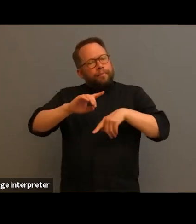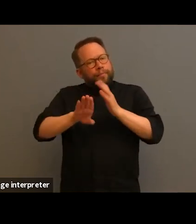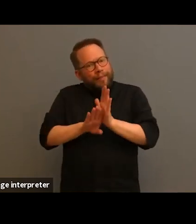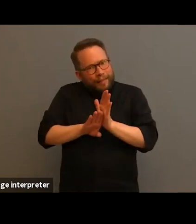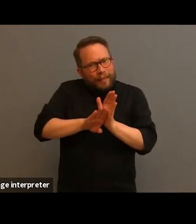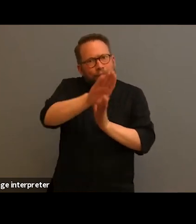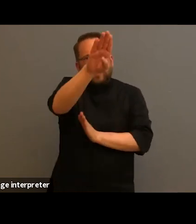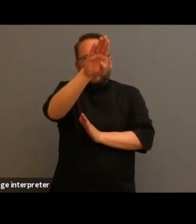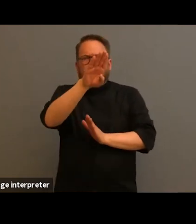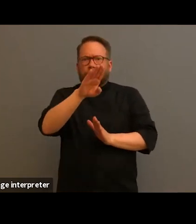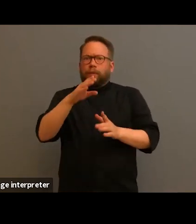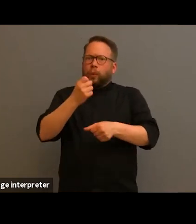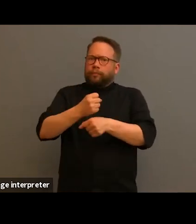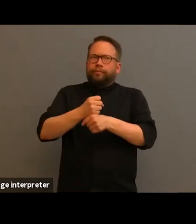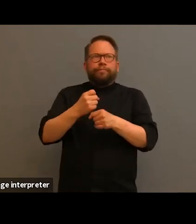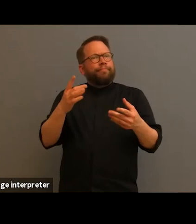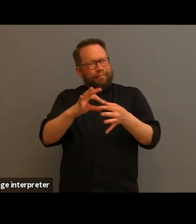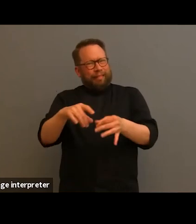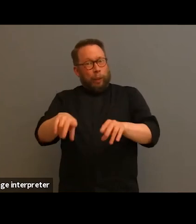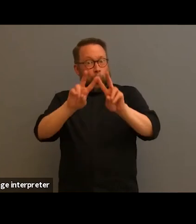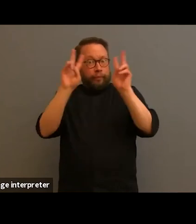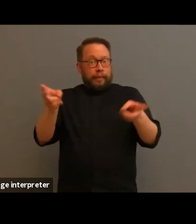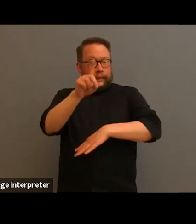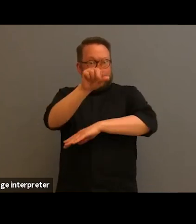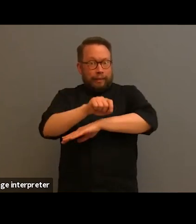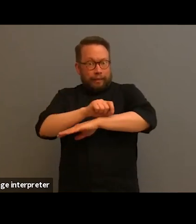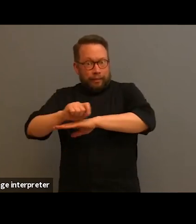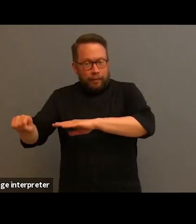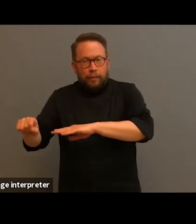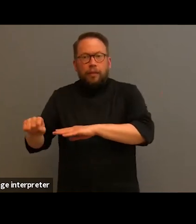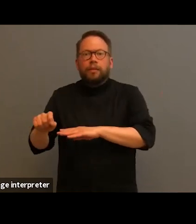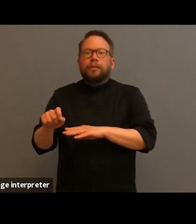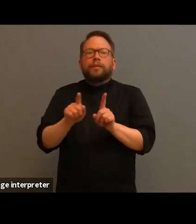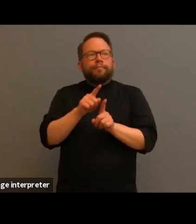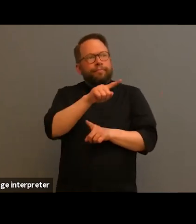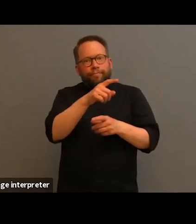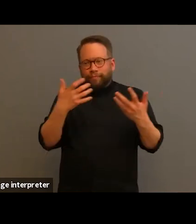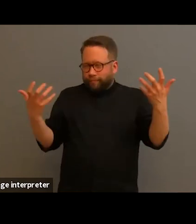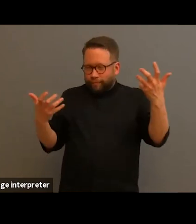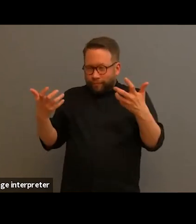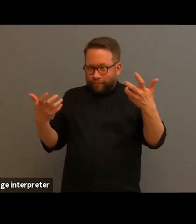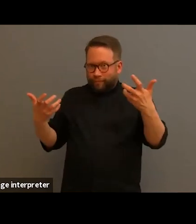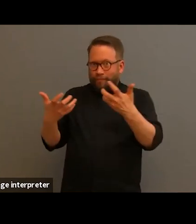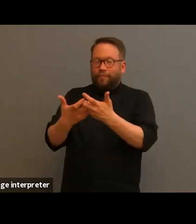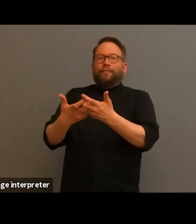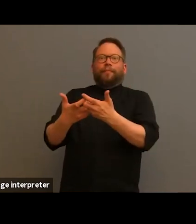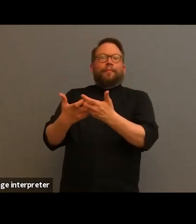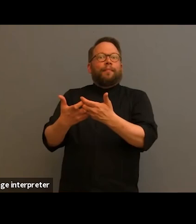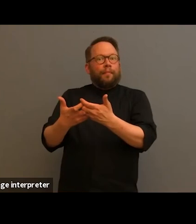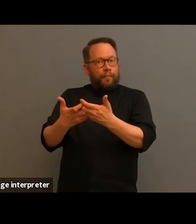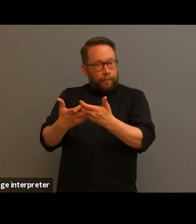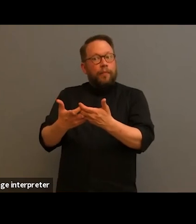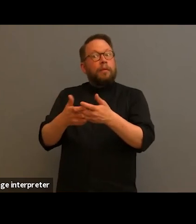reasonable accommodation, progressive realization, maximum of available resources and